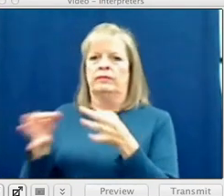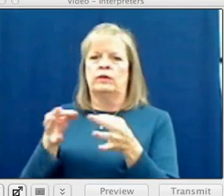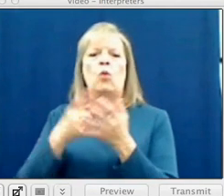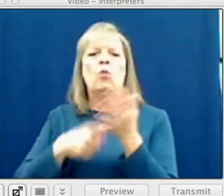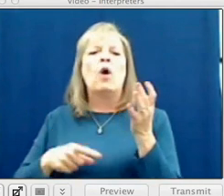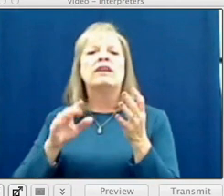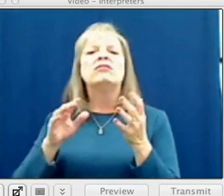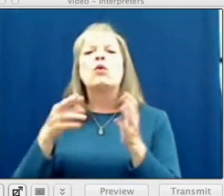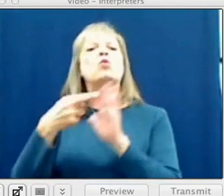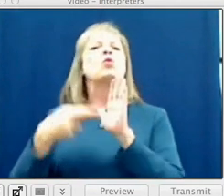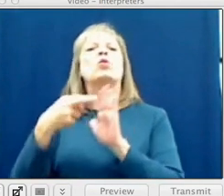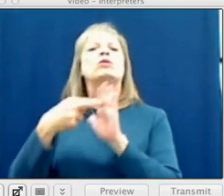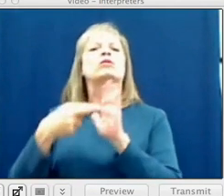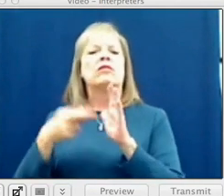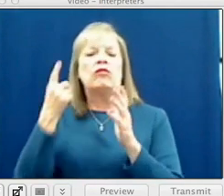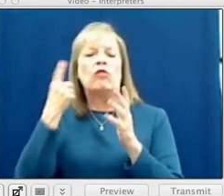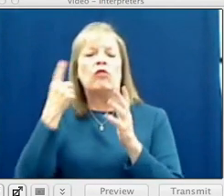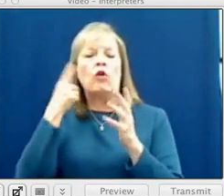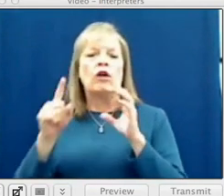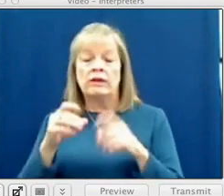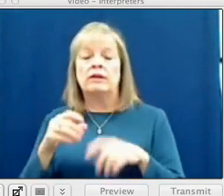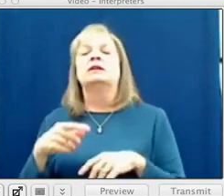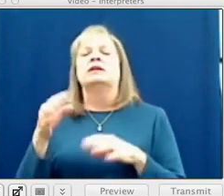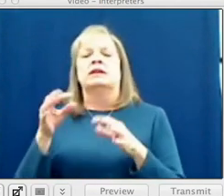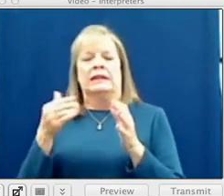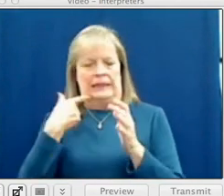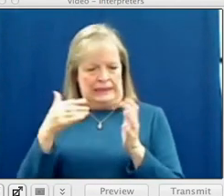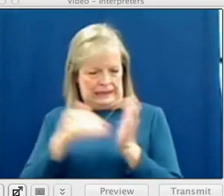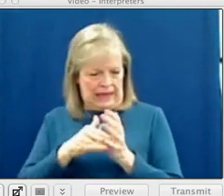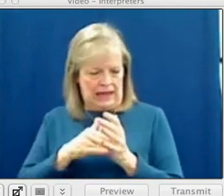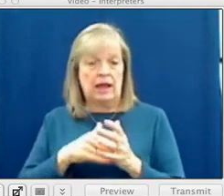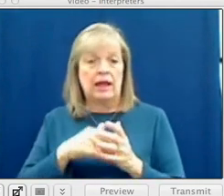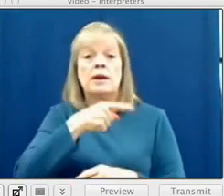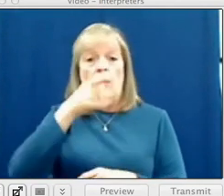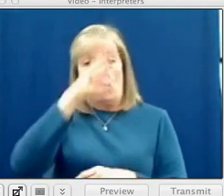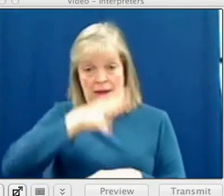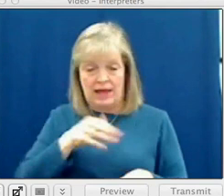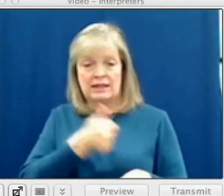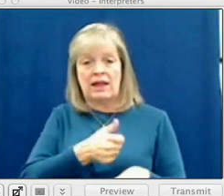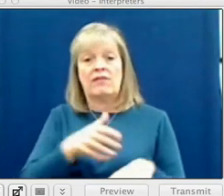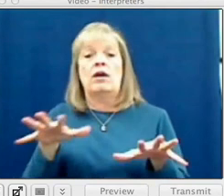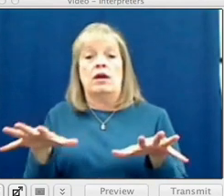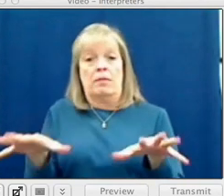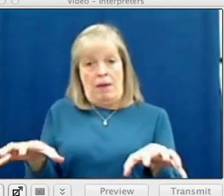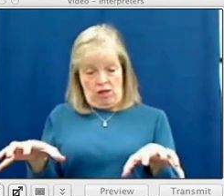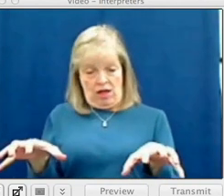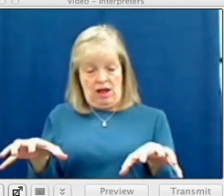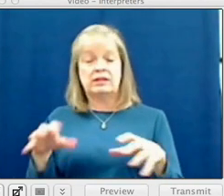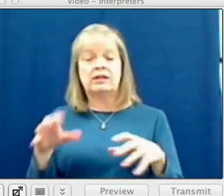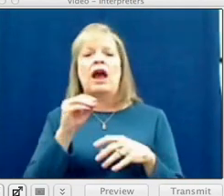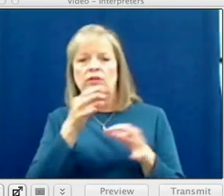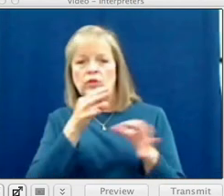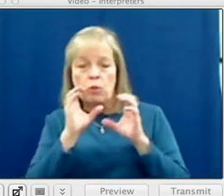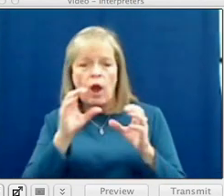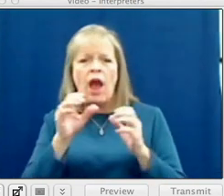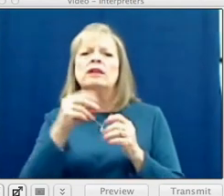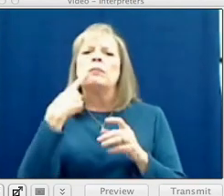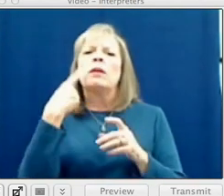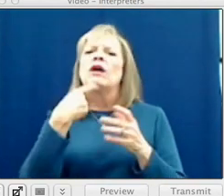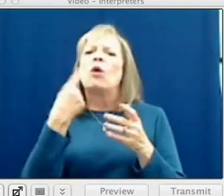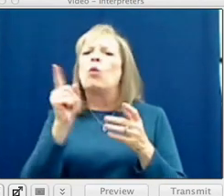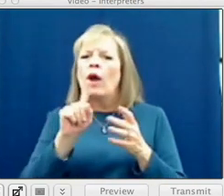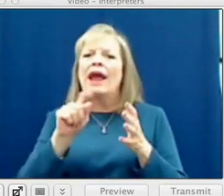the paralyzed hearing man, would designate who takes possession of the key and where the key can be found. The deaf interpreter would read